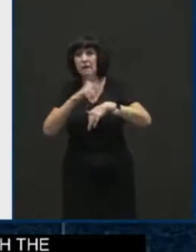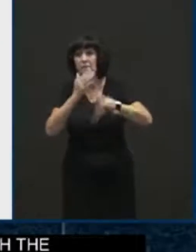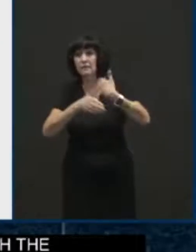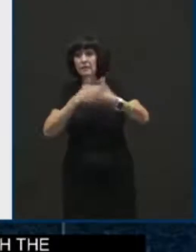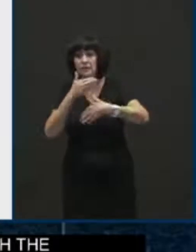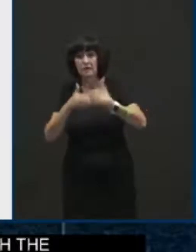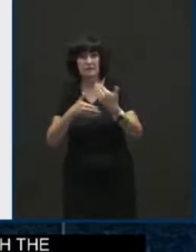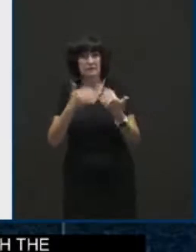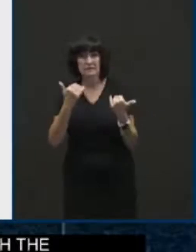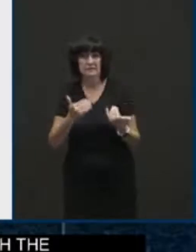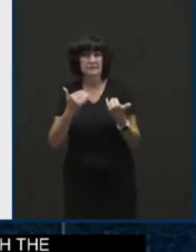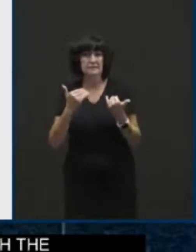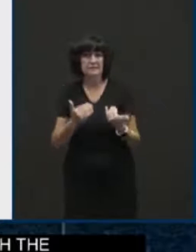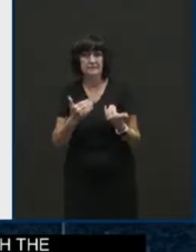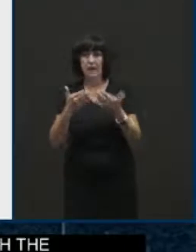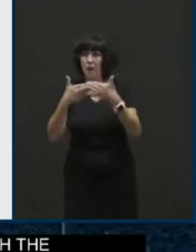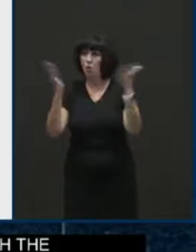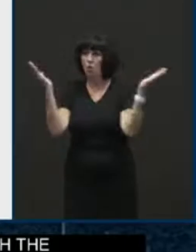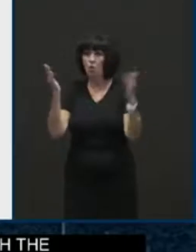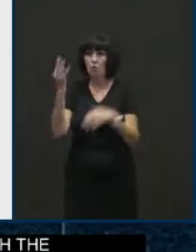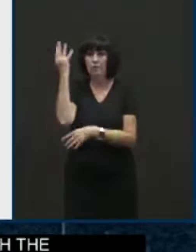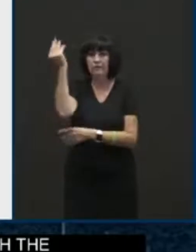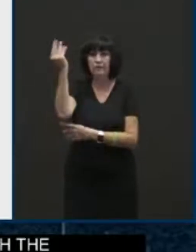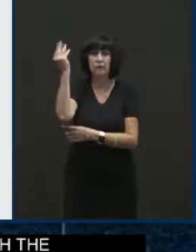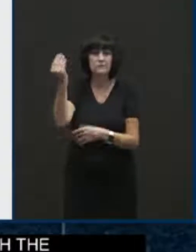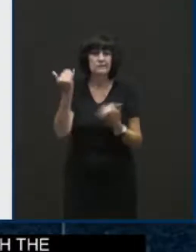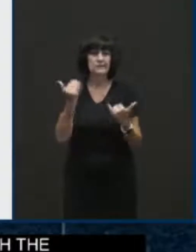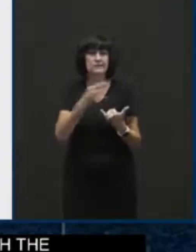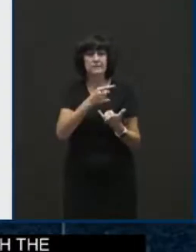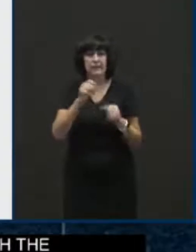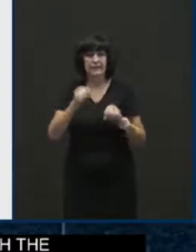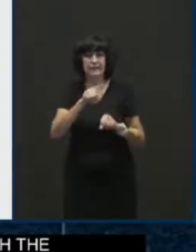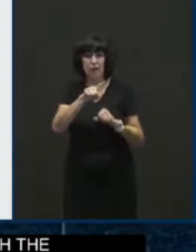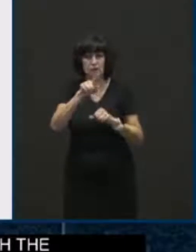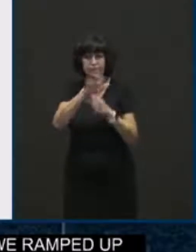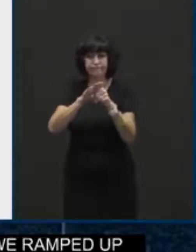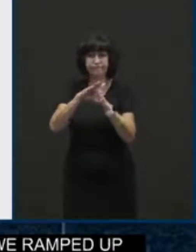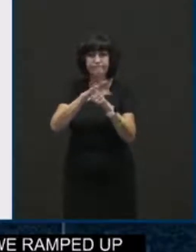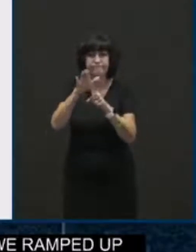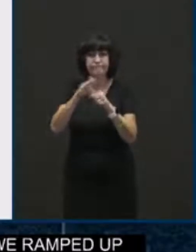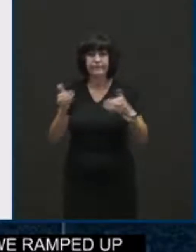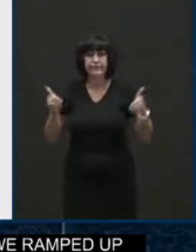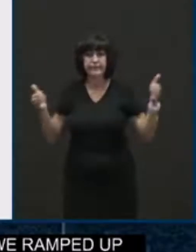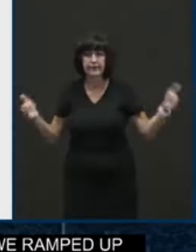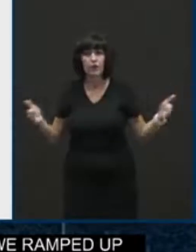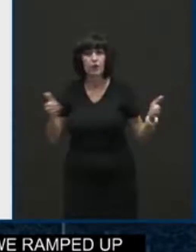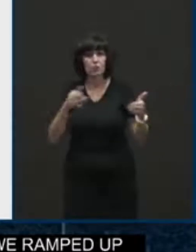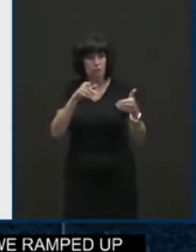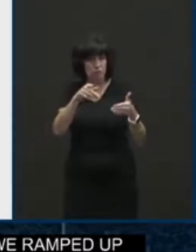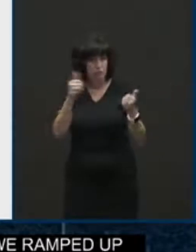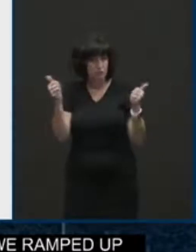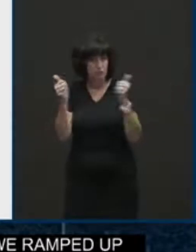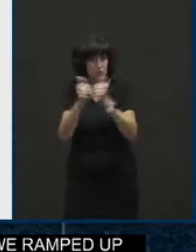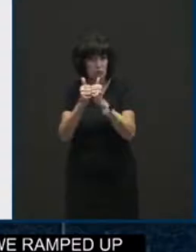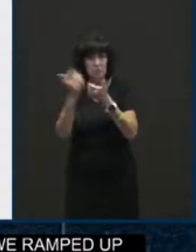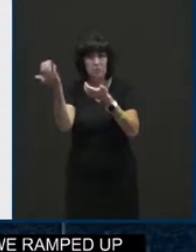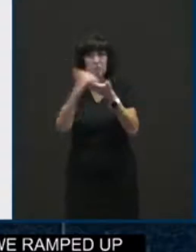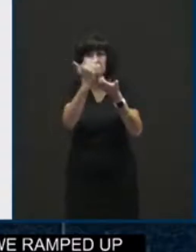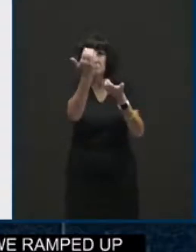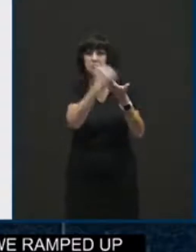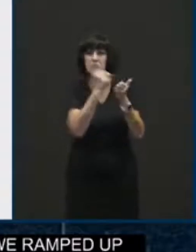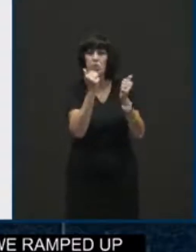testing that was coordinated by you, AJ, with your partners, including Newcastle County with the Curative